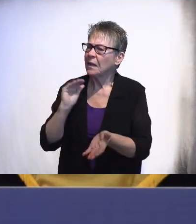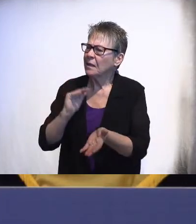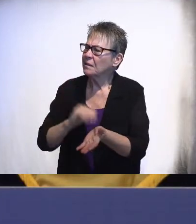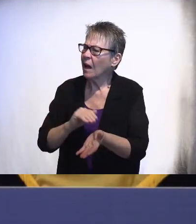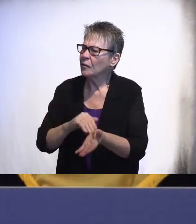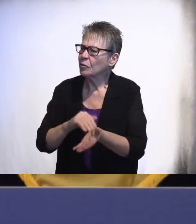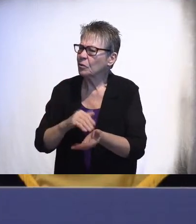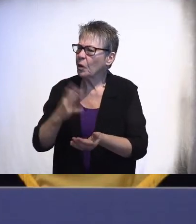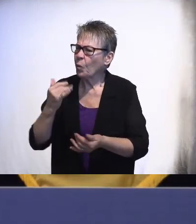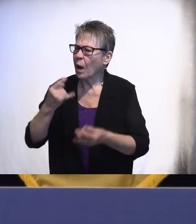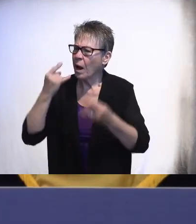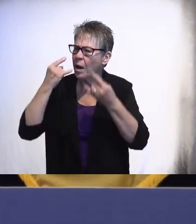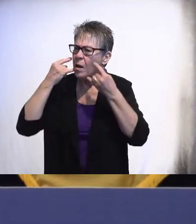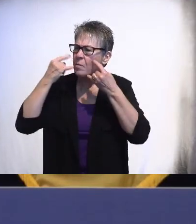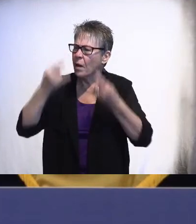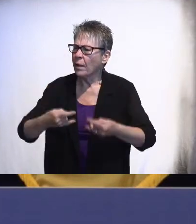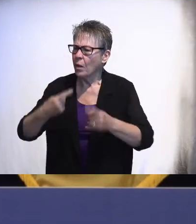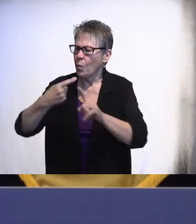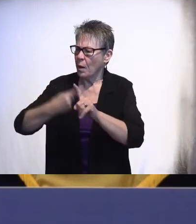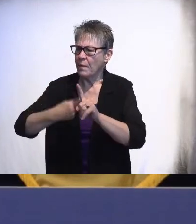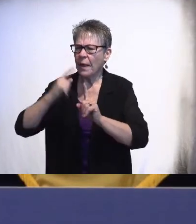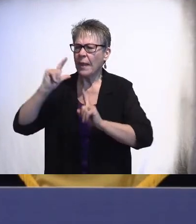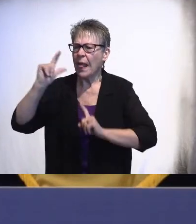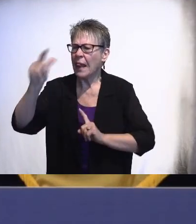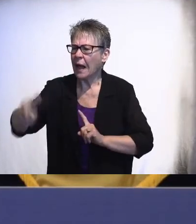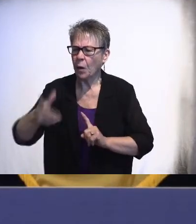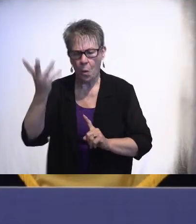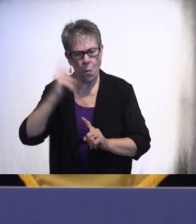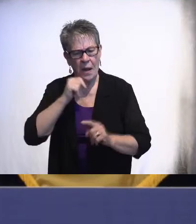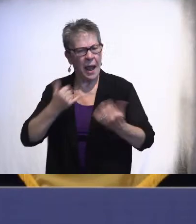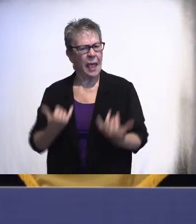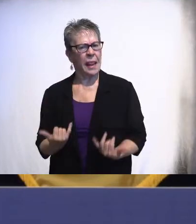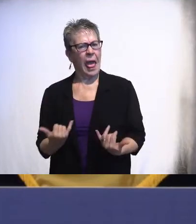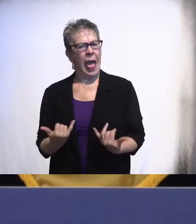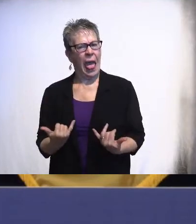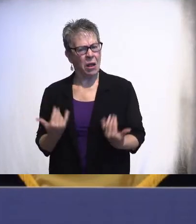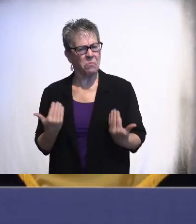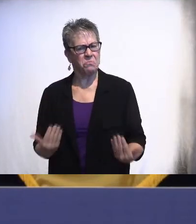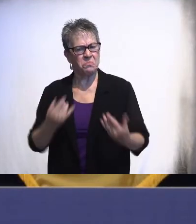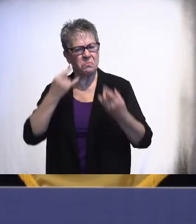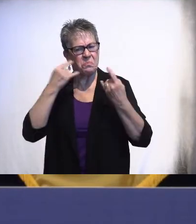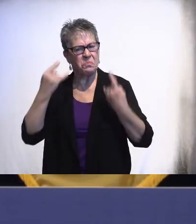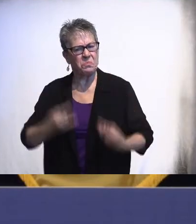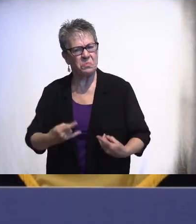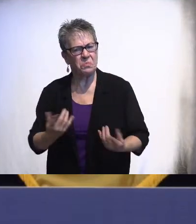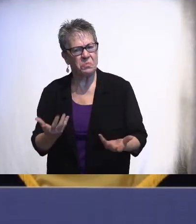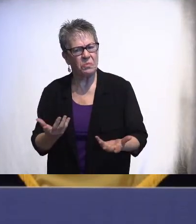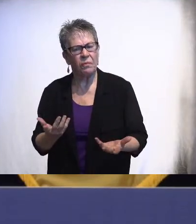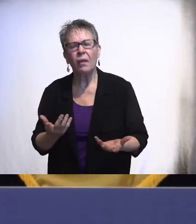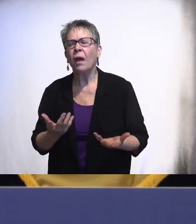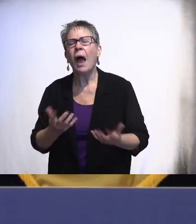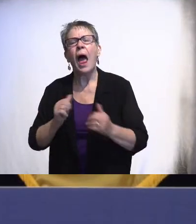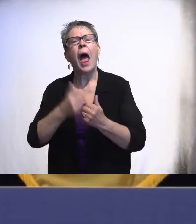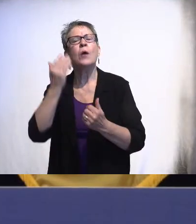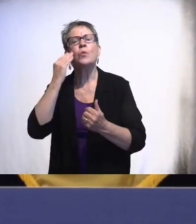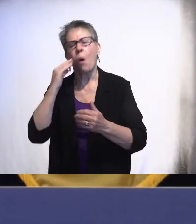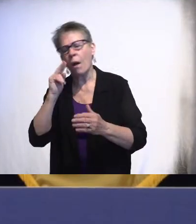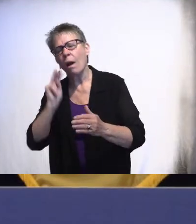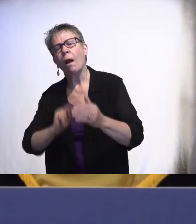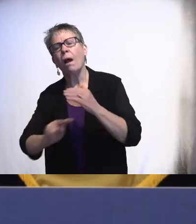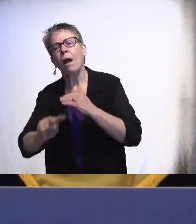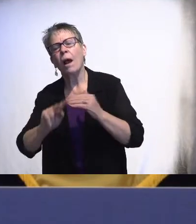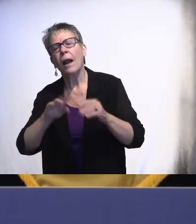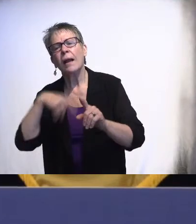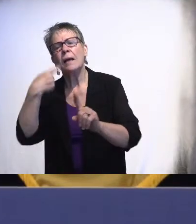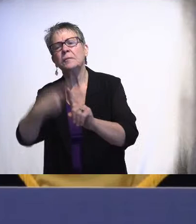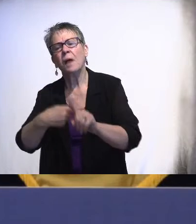if conditions are improving? For Commissioner Persicelli, I'd like to get your reaction to the comptroller's report that examined nursing homes, that showed that